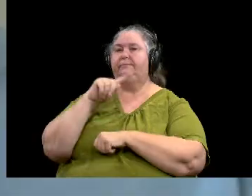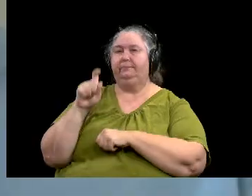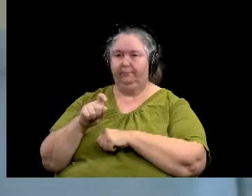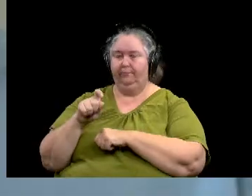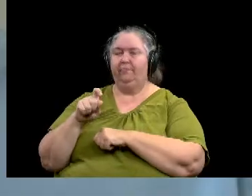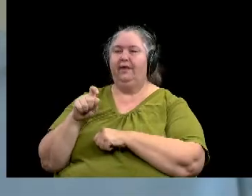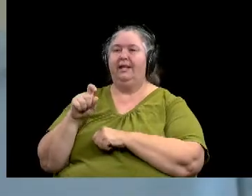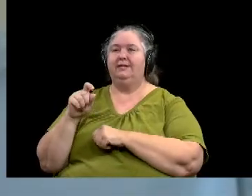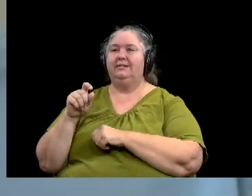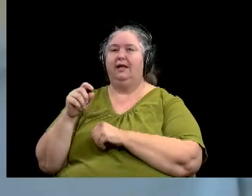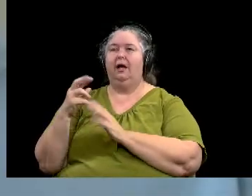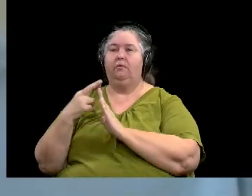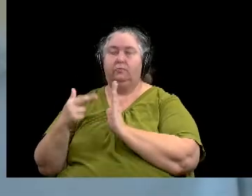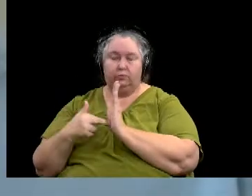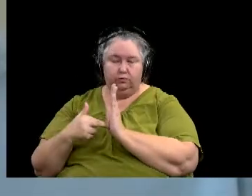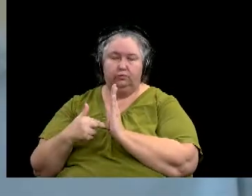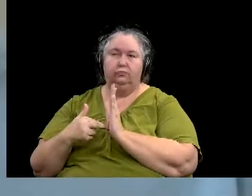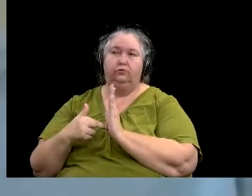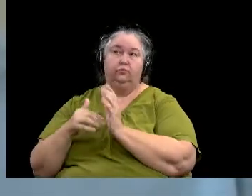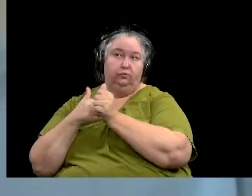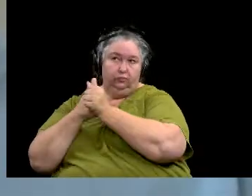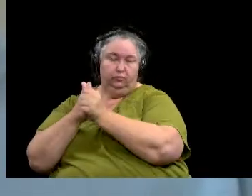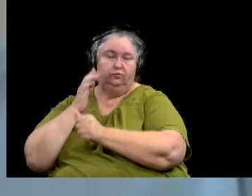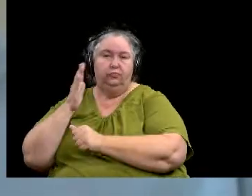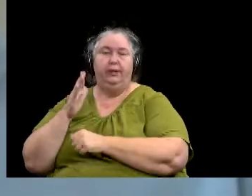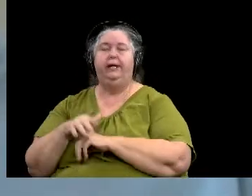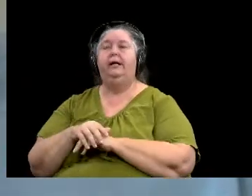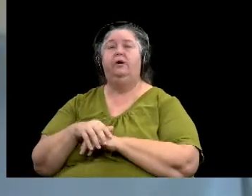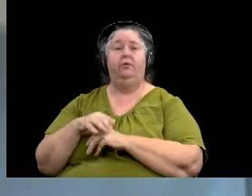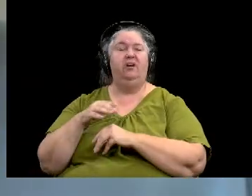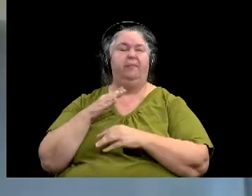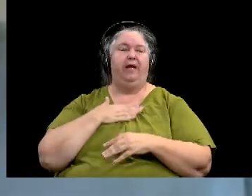later. We expect to start that process Saturday.